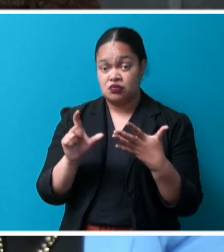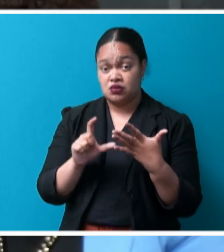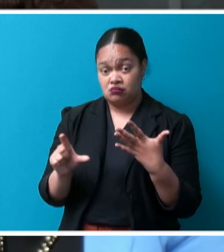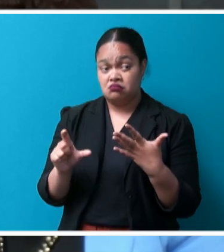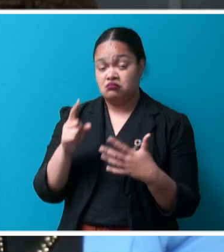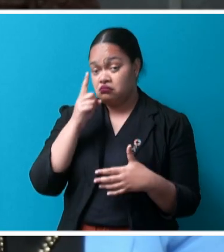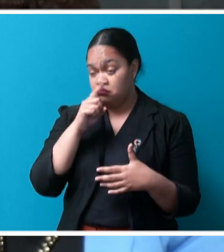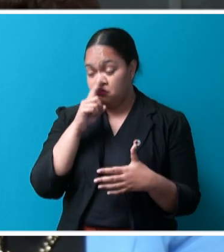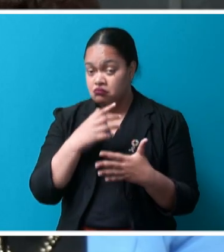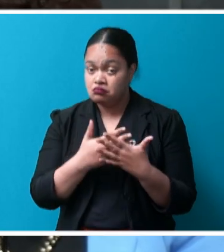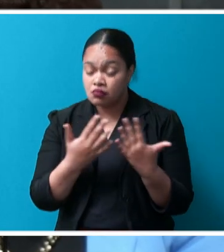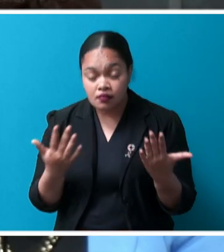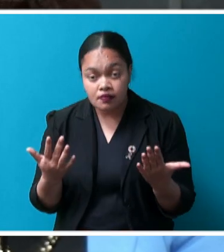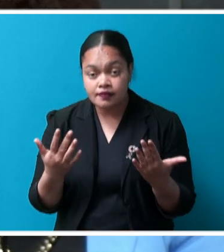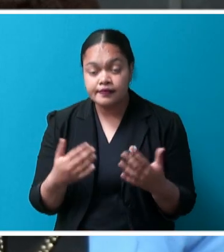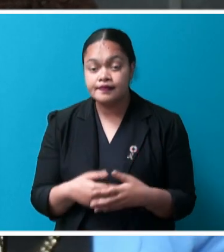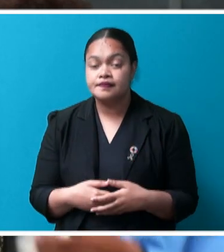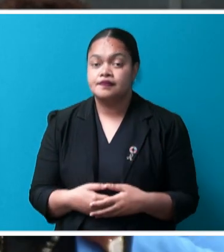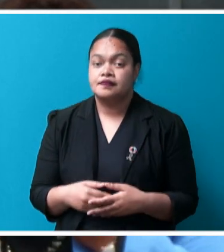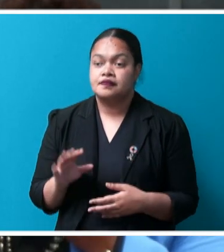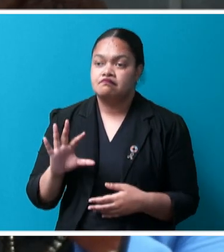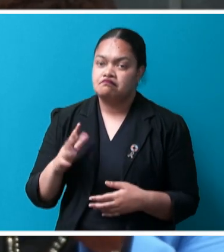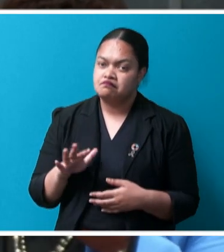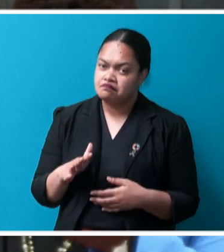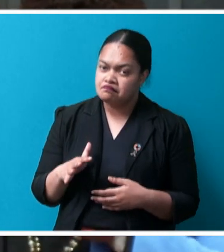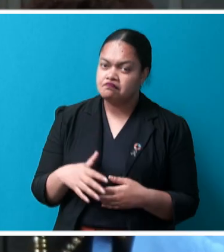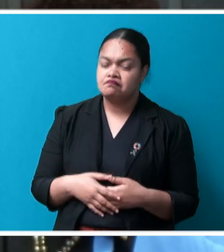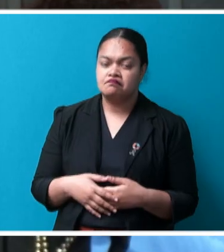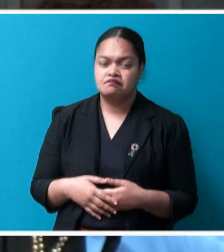population size, maybe there is a conversion of